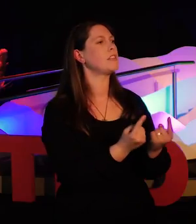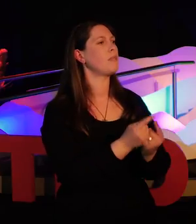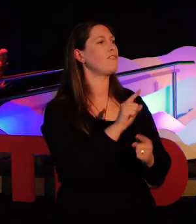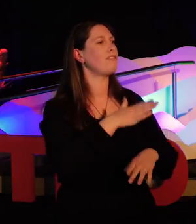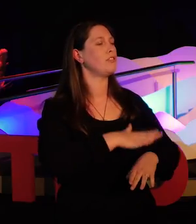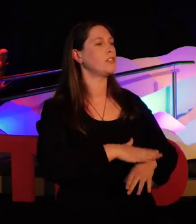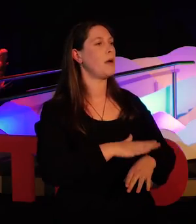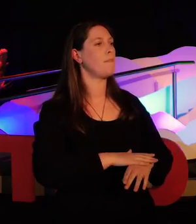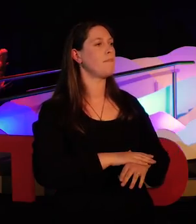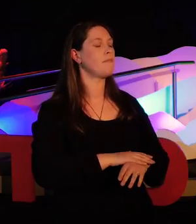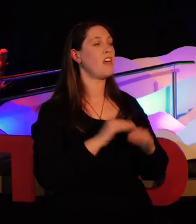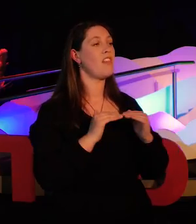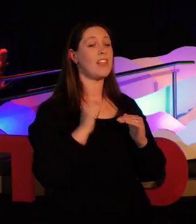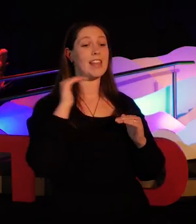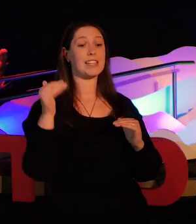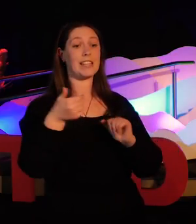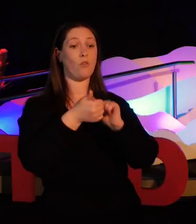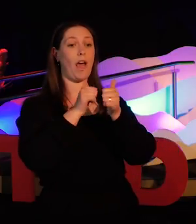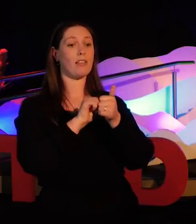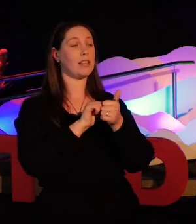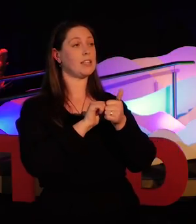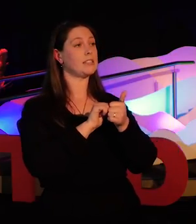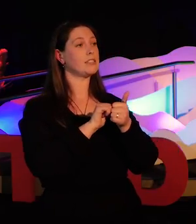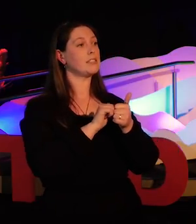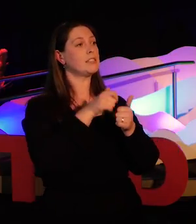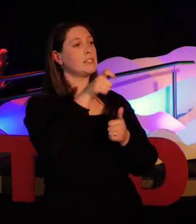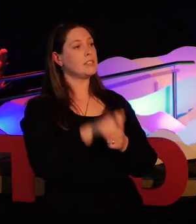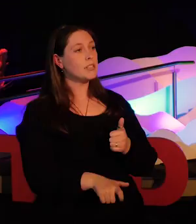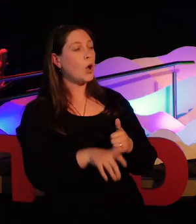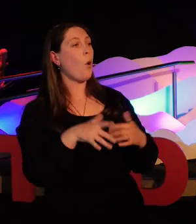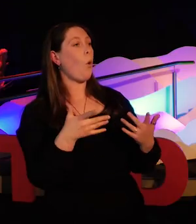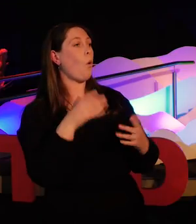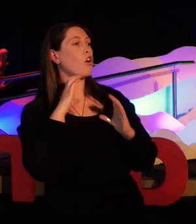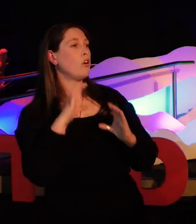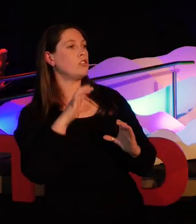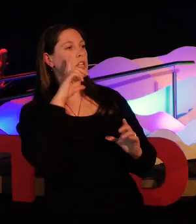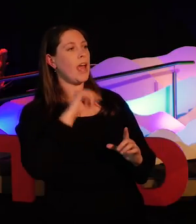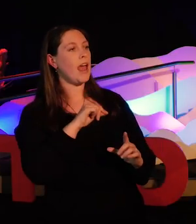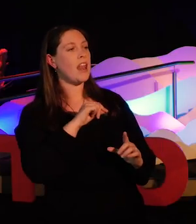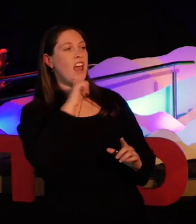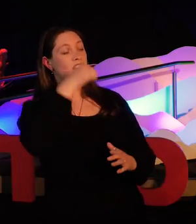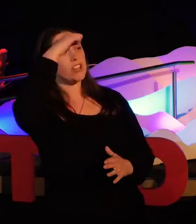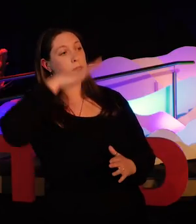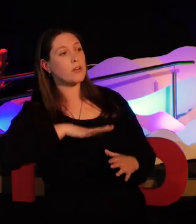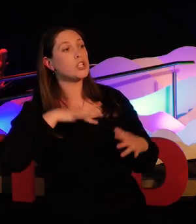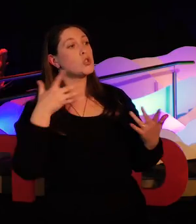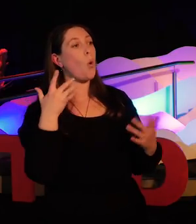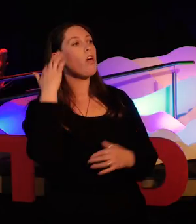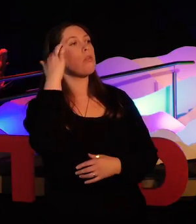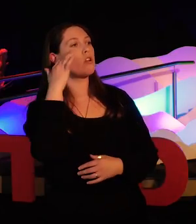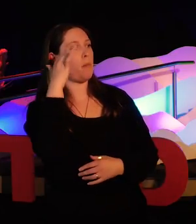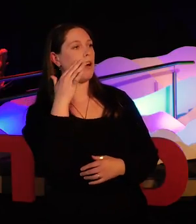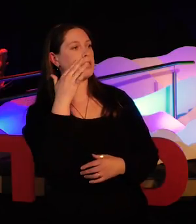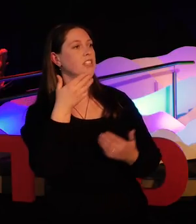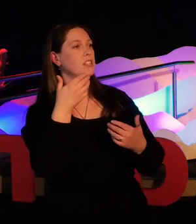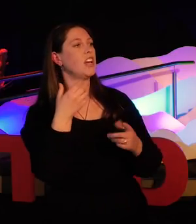The next level athlete or coach can perform when they've either experienced it or considered it. So they've talked about it,